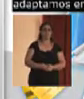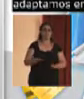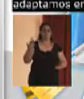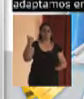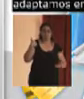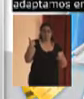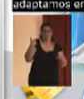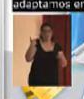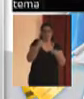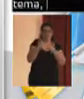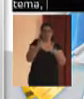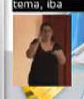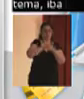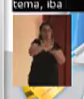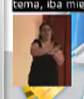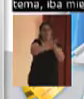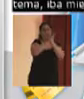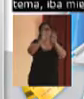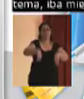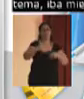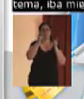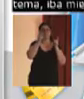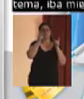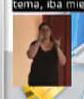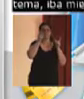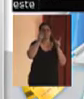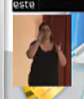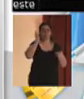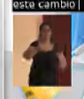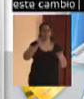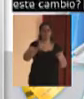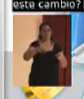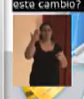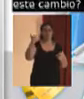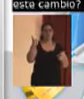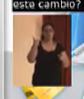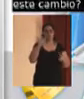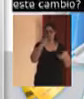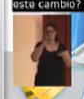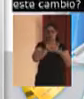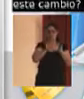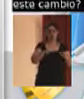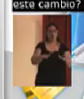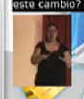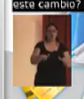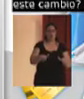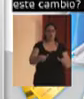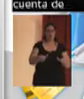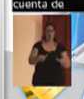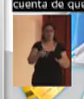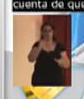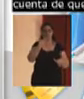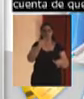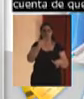But what happened with this change? Well, suddenly we realized that when